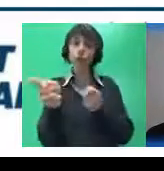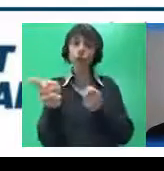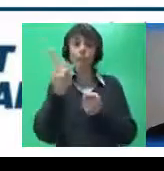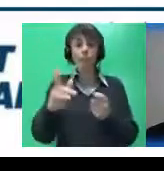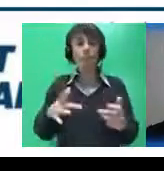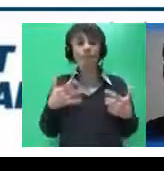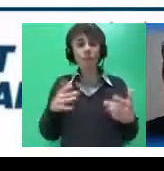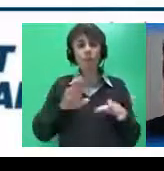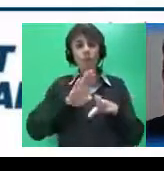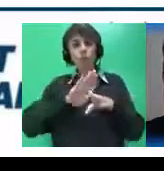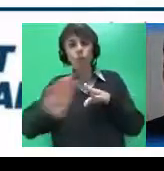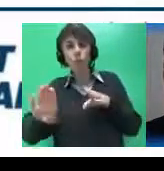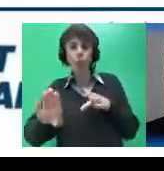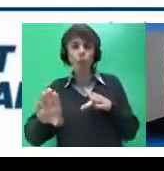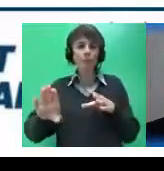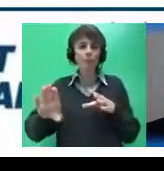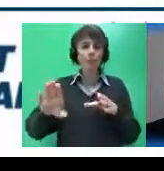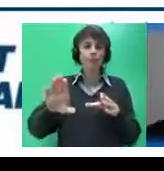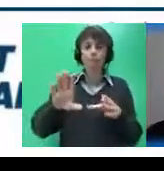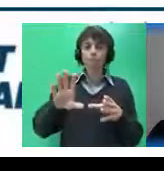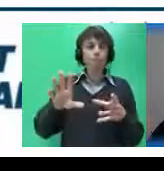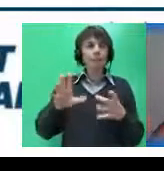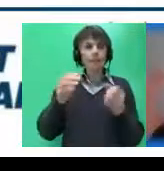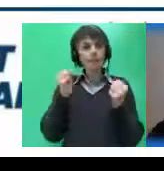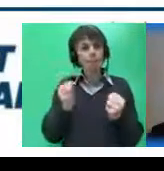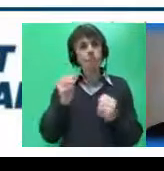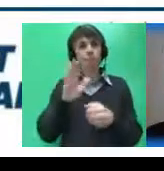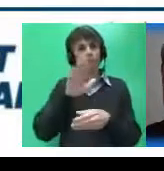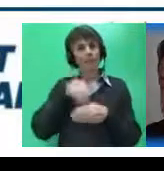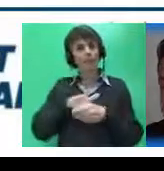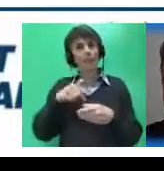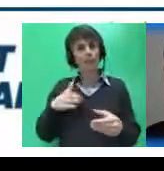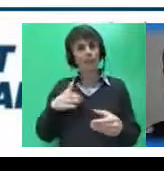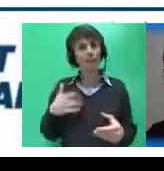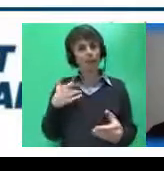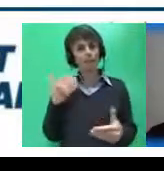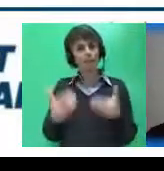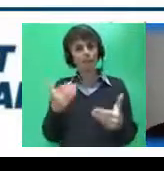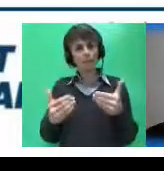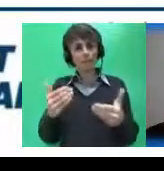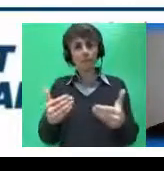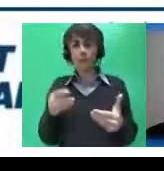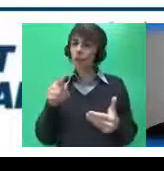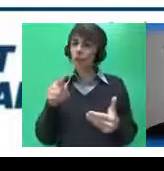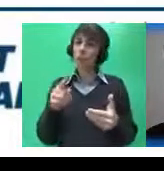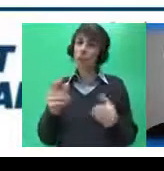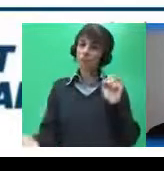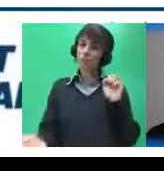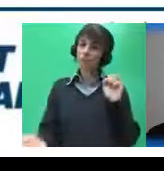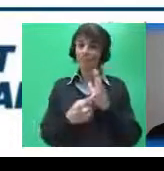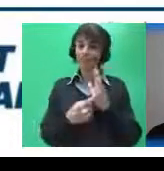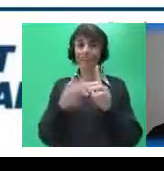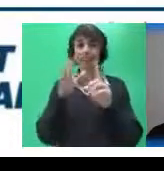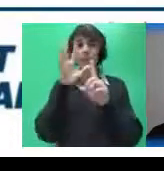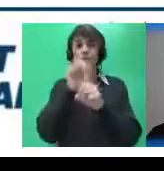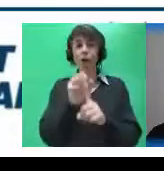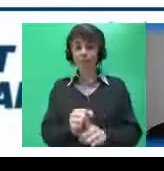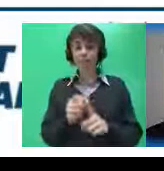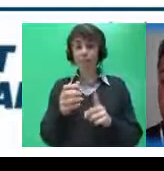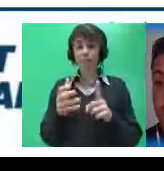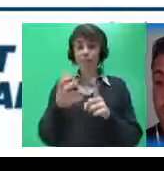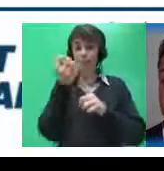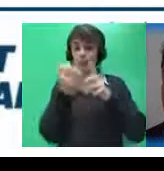that integration and collaboration across the system. So this is sort of phase one key headline findings, if you like, that need to be explored further.